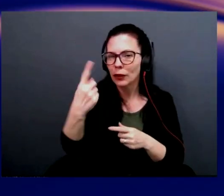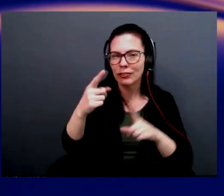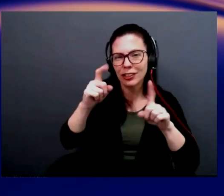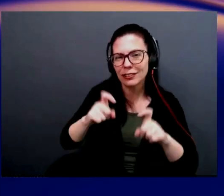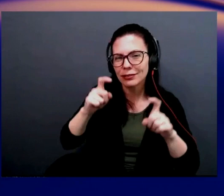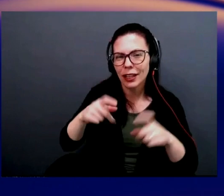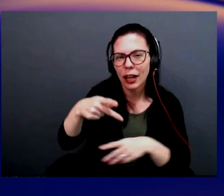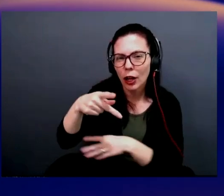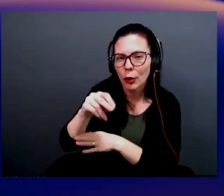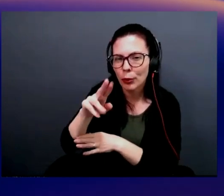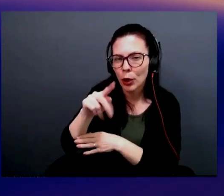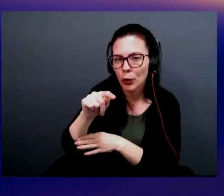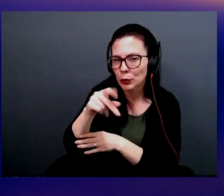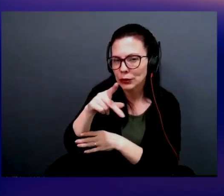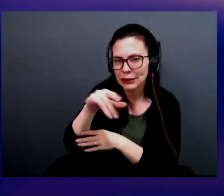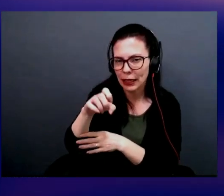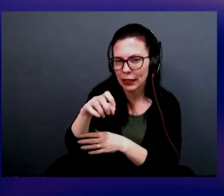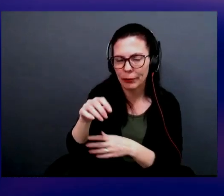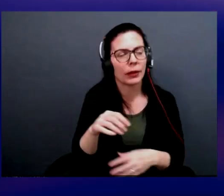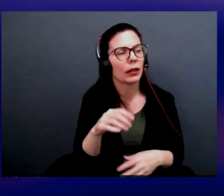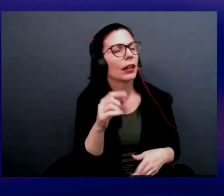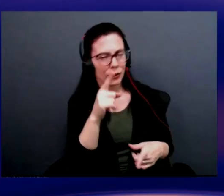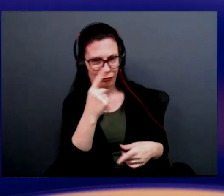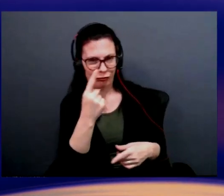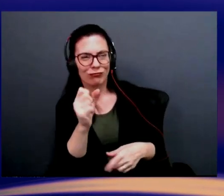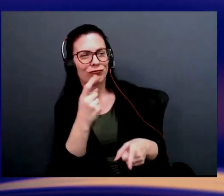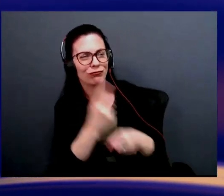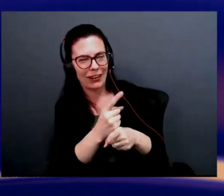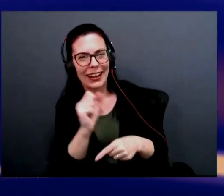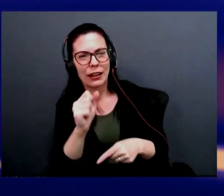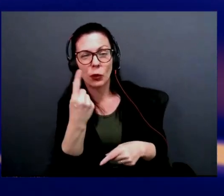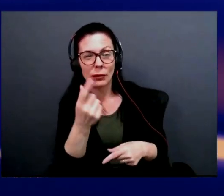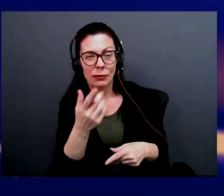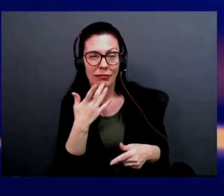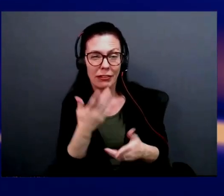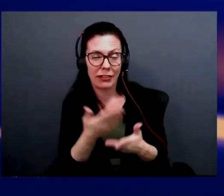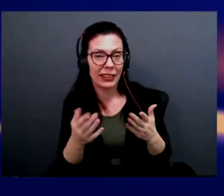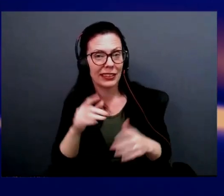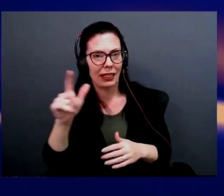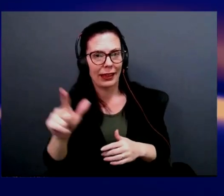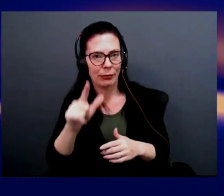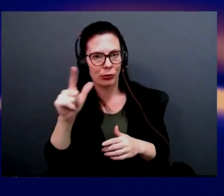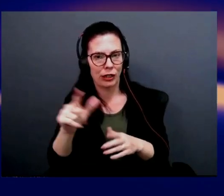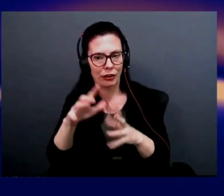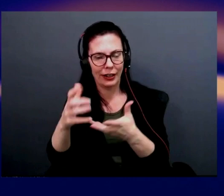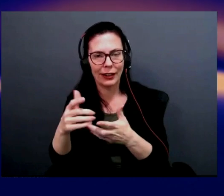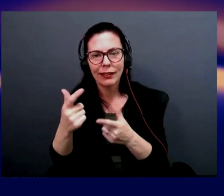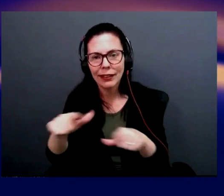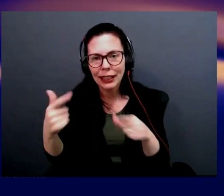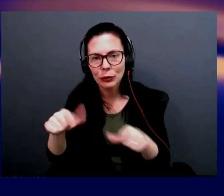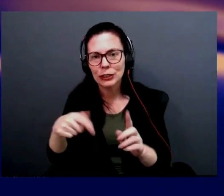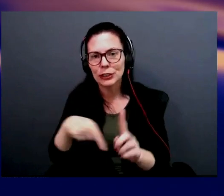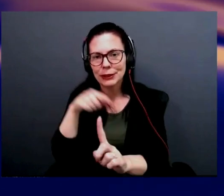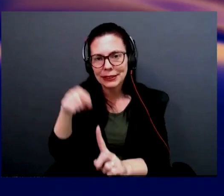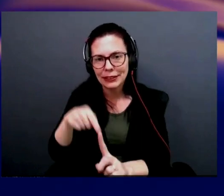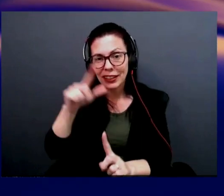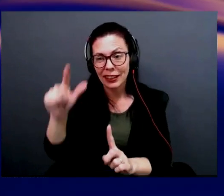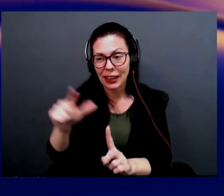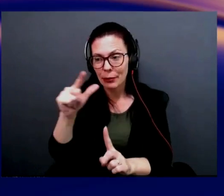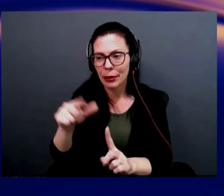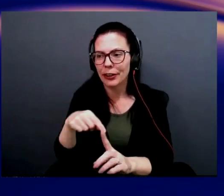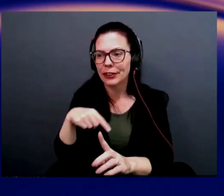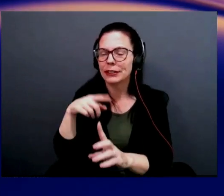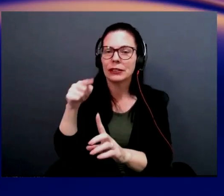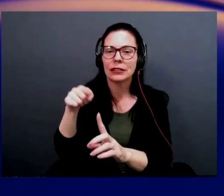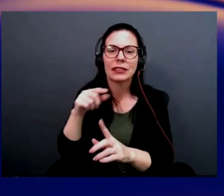One of my favorite things about Amplify too is just the libraries, right? Yep. Just the language-specific libraries, and even not just